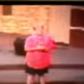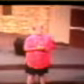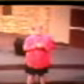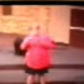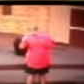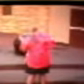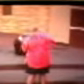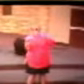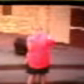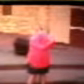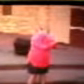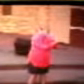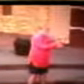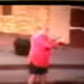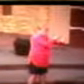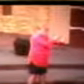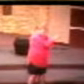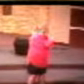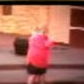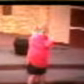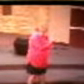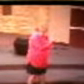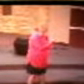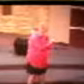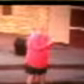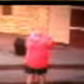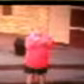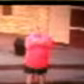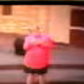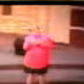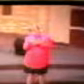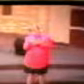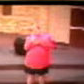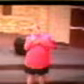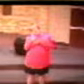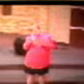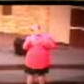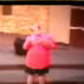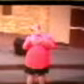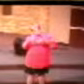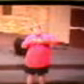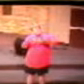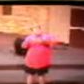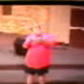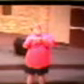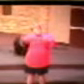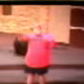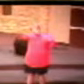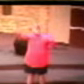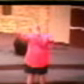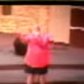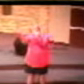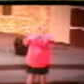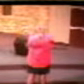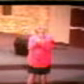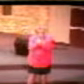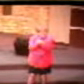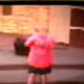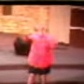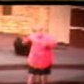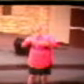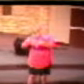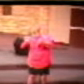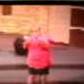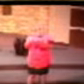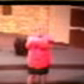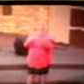It's words for sure, but words accompanied by the Spirit will do something. They will move you. They will propel you forward.